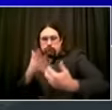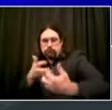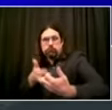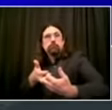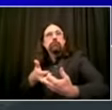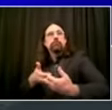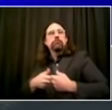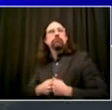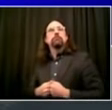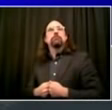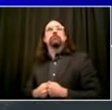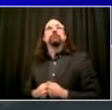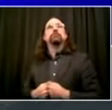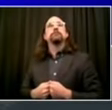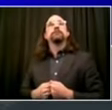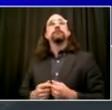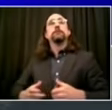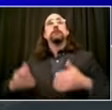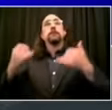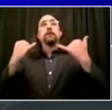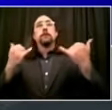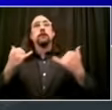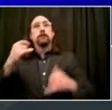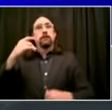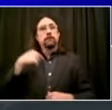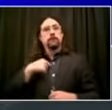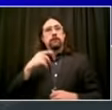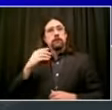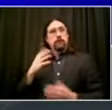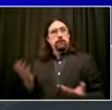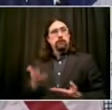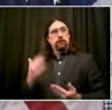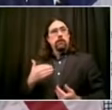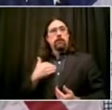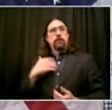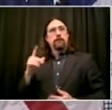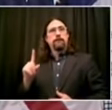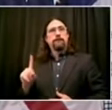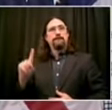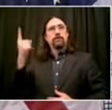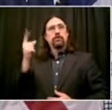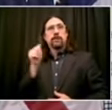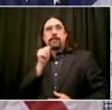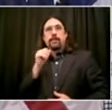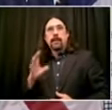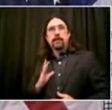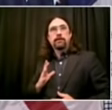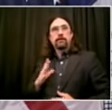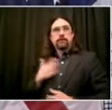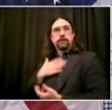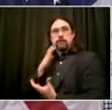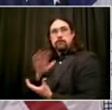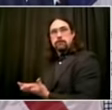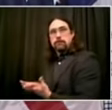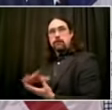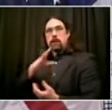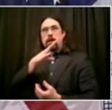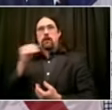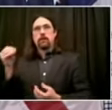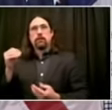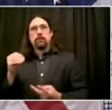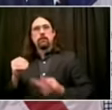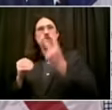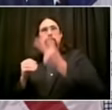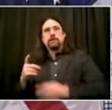deputy mayors, to Administrator Grace Bonilla, and to the many, many commissioners, directors, and other members of this administration who